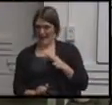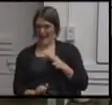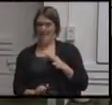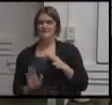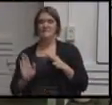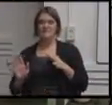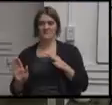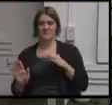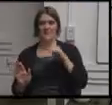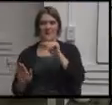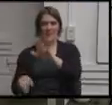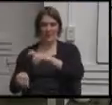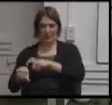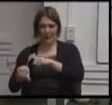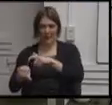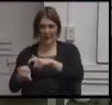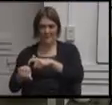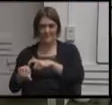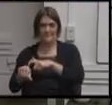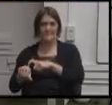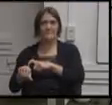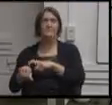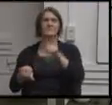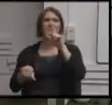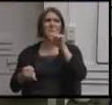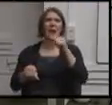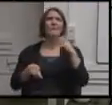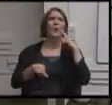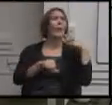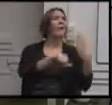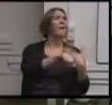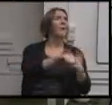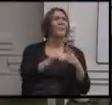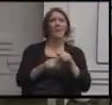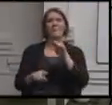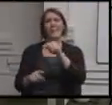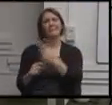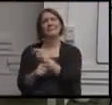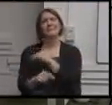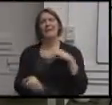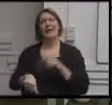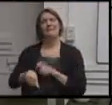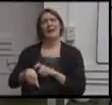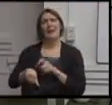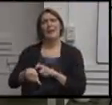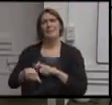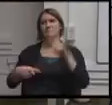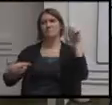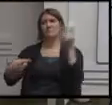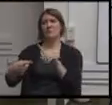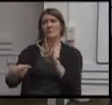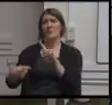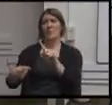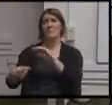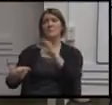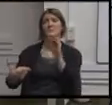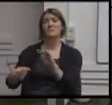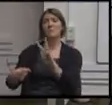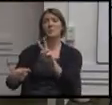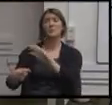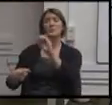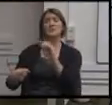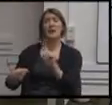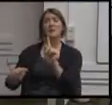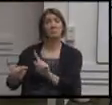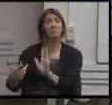and non-improvement costs, as if you might look at it that way, from 60% of our total budget request down to about 42% of our